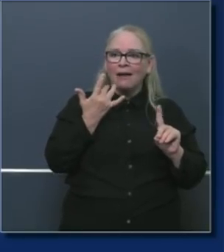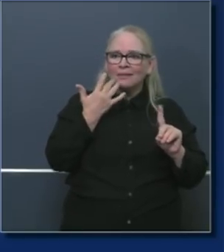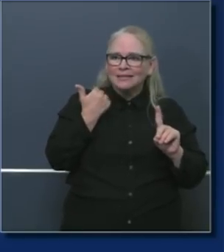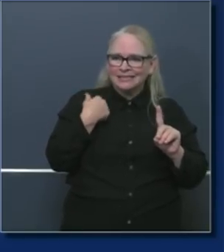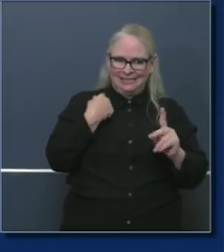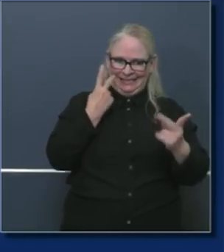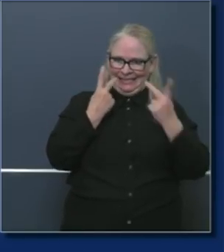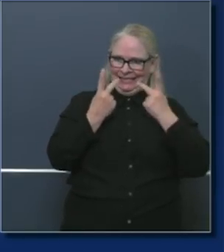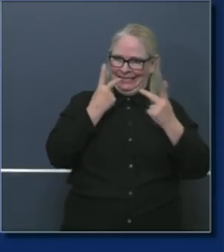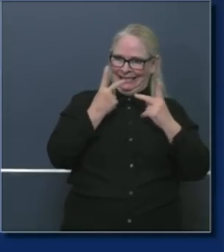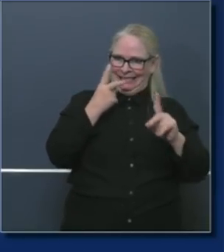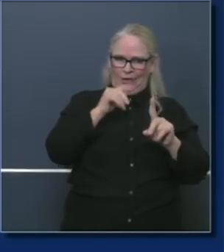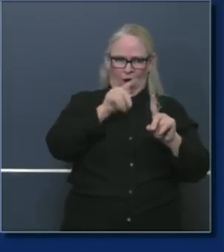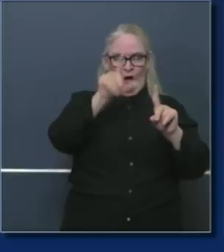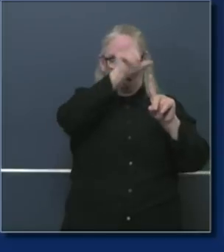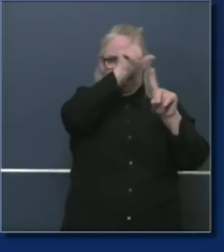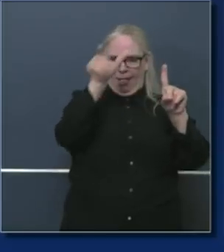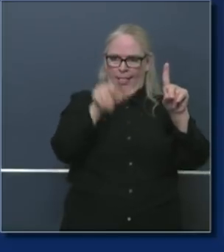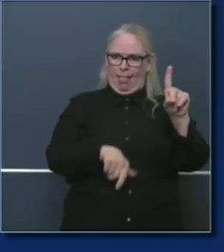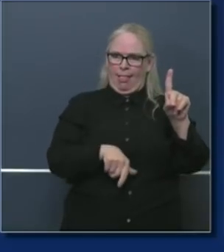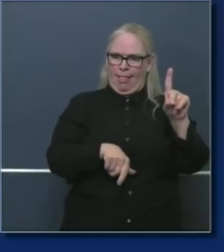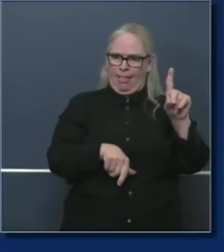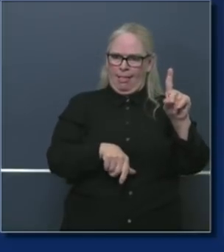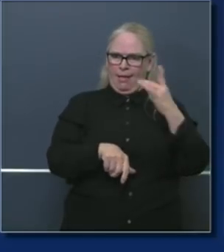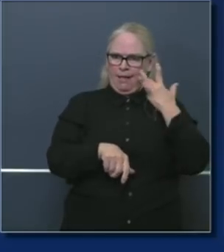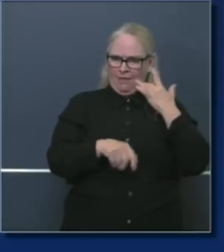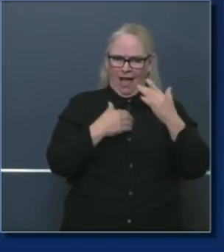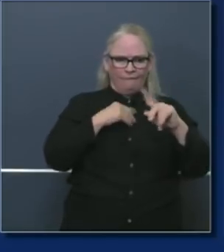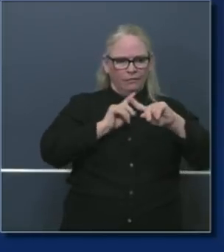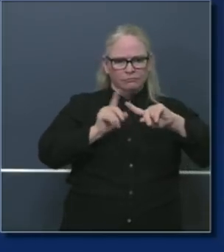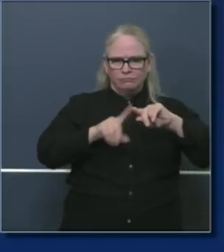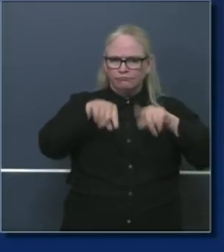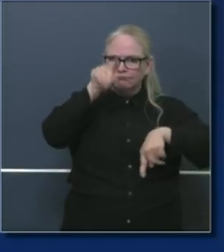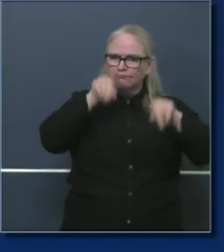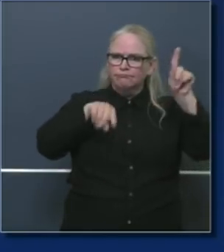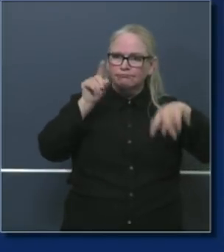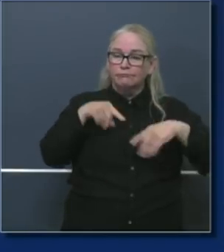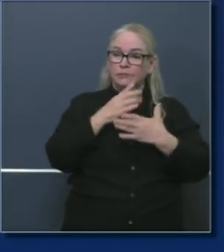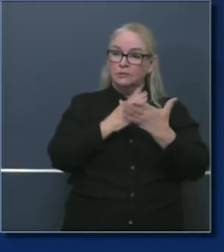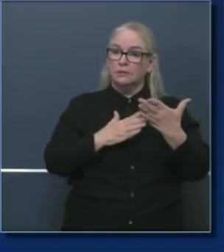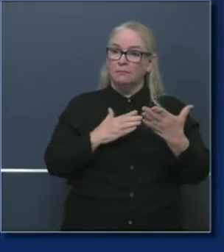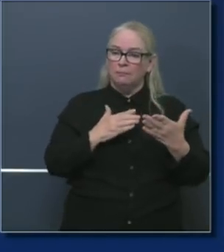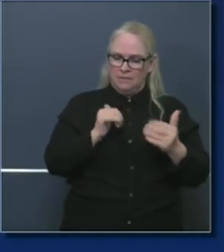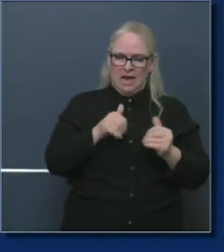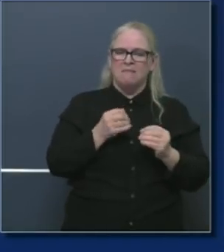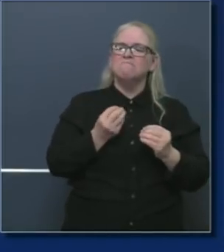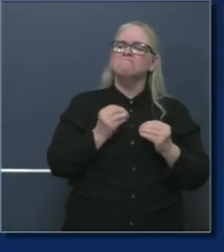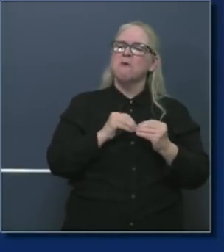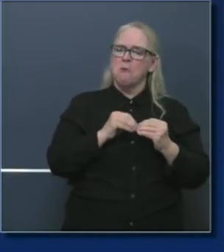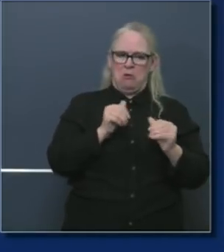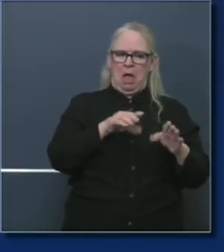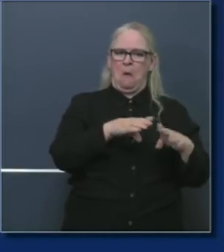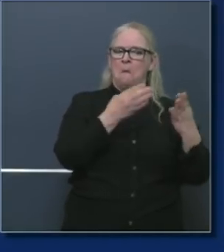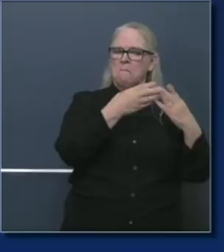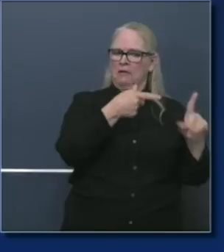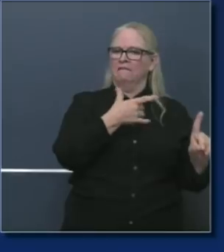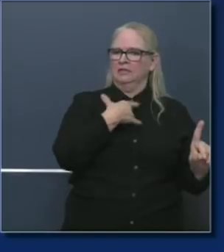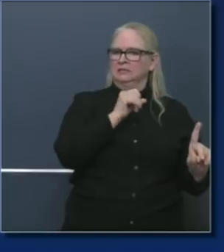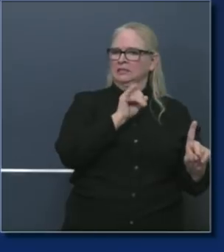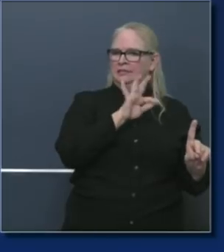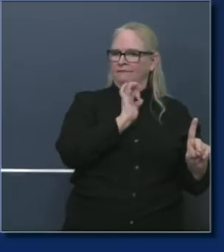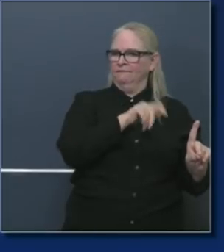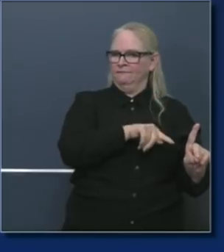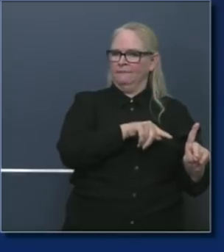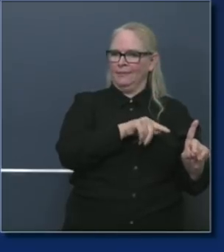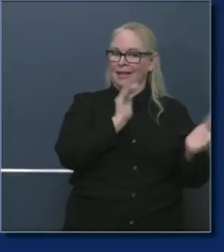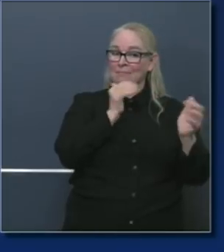across the state. And we know that some counties can move safely further into stage 2, as they can attest